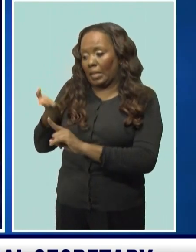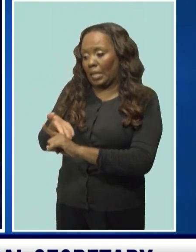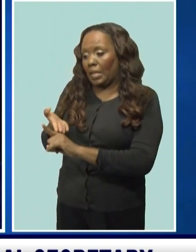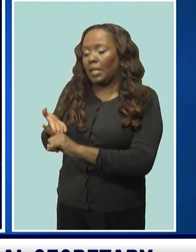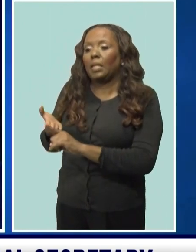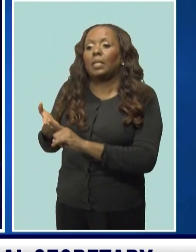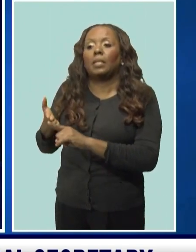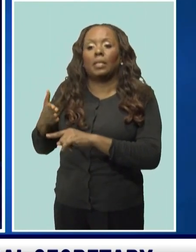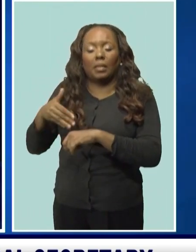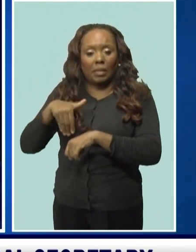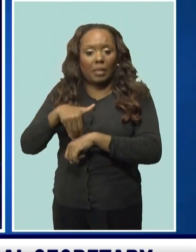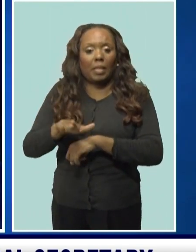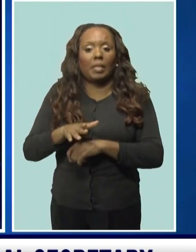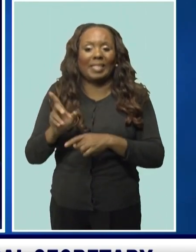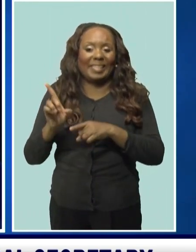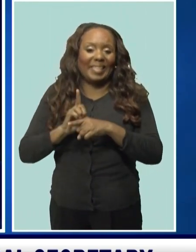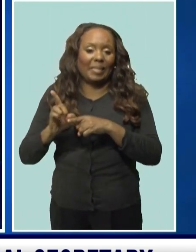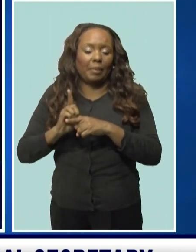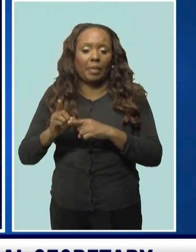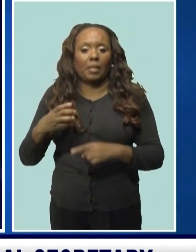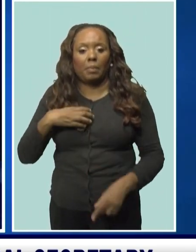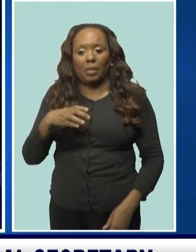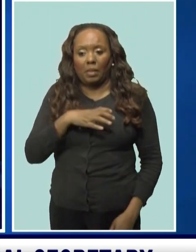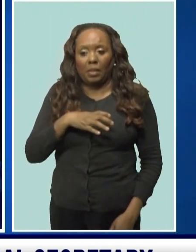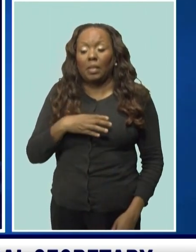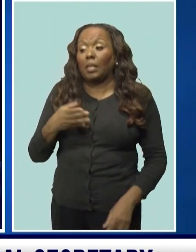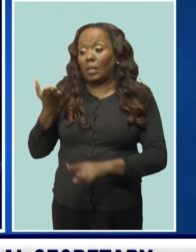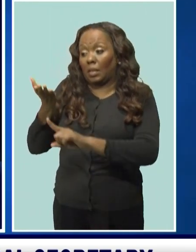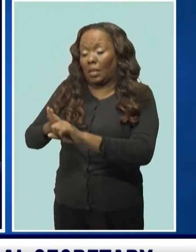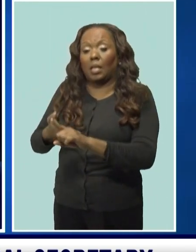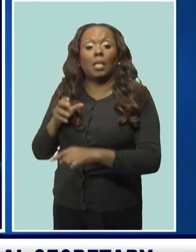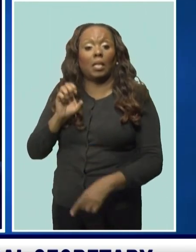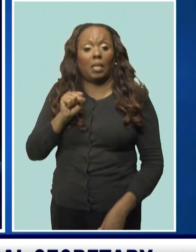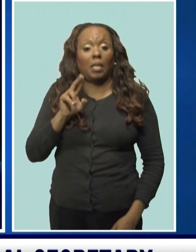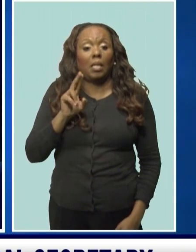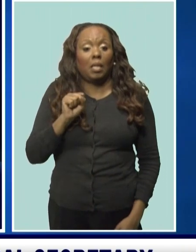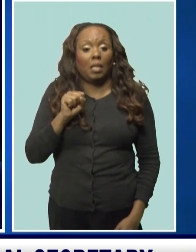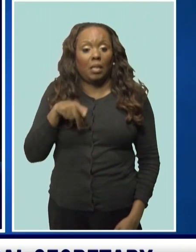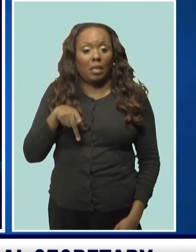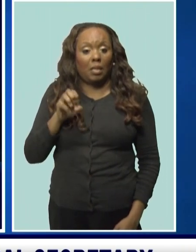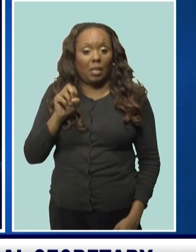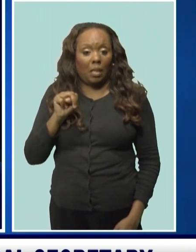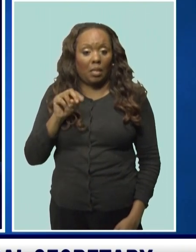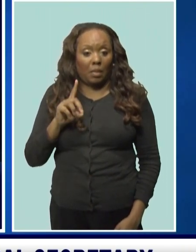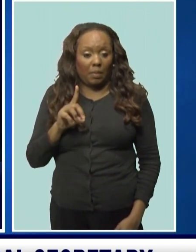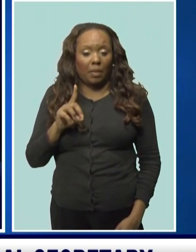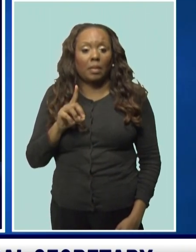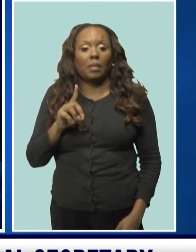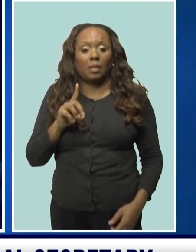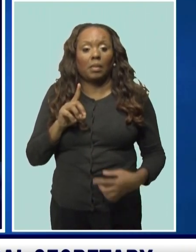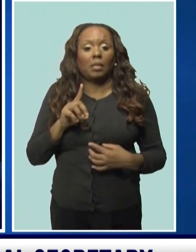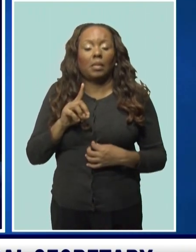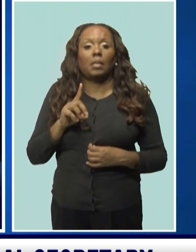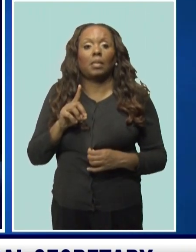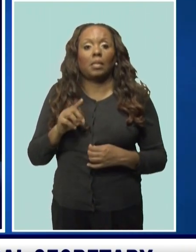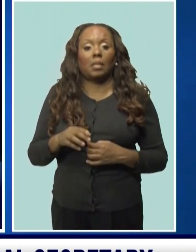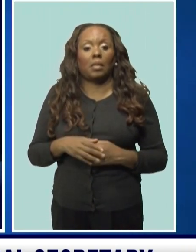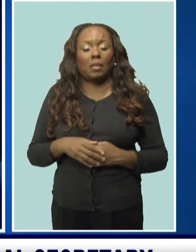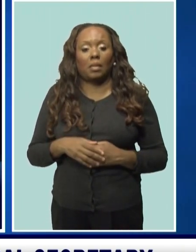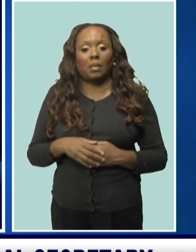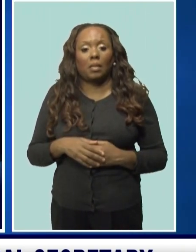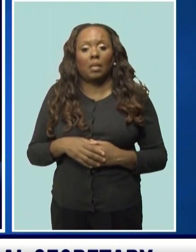Committee of the party. Mr. Blackett has been suspended from his office of General Secretary pending the conclusions of